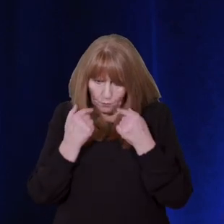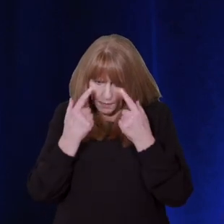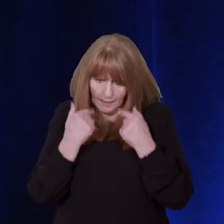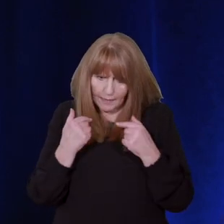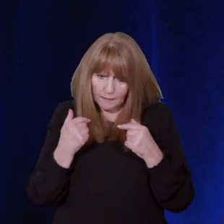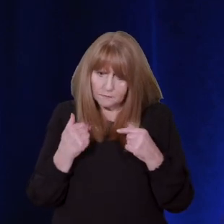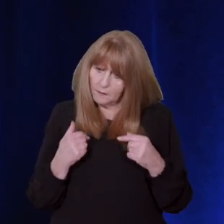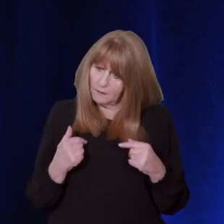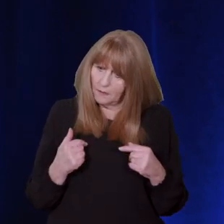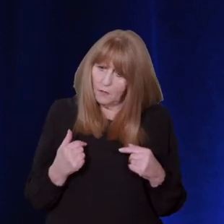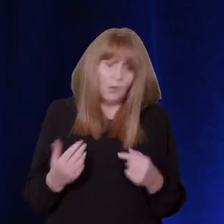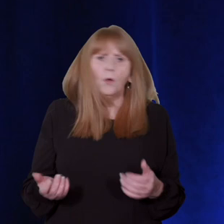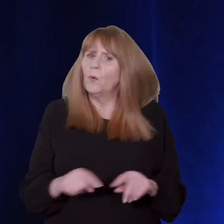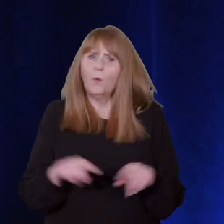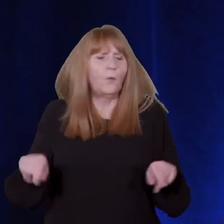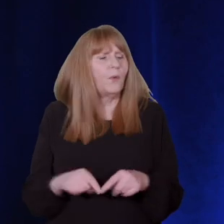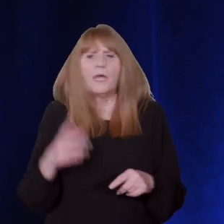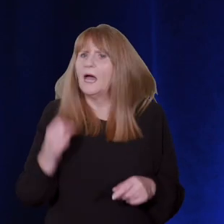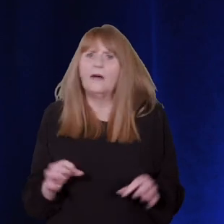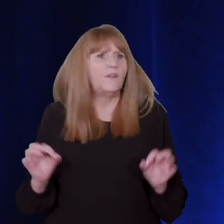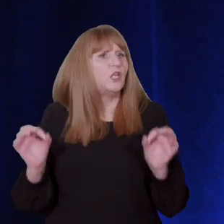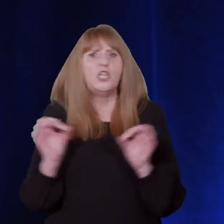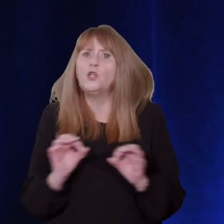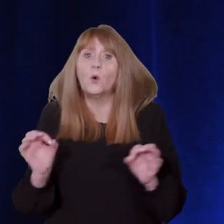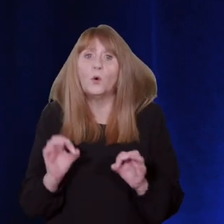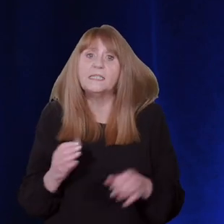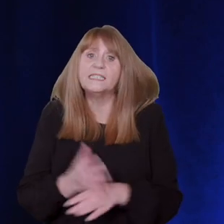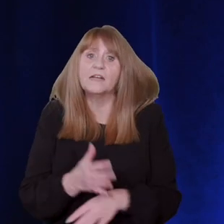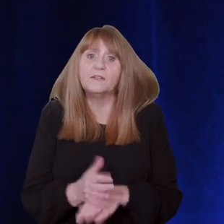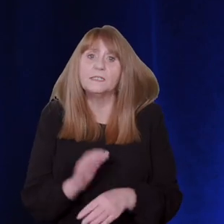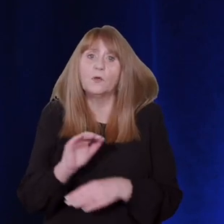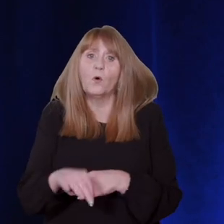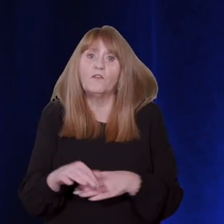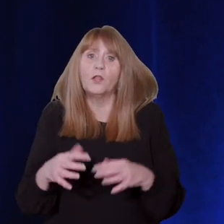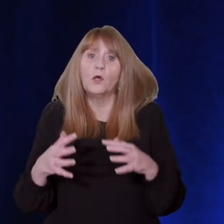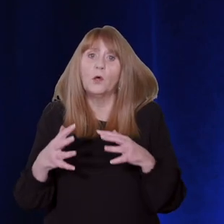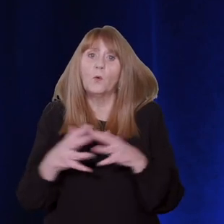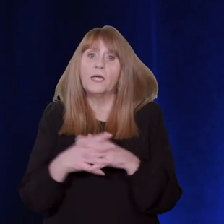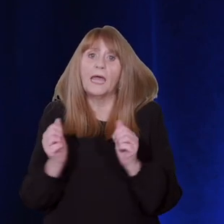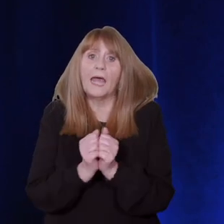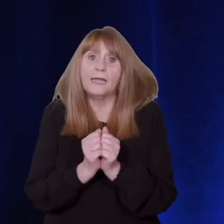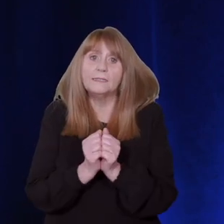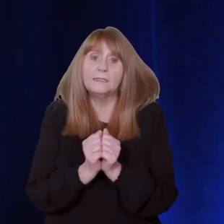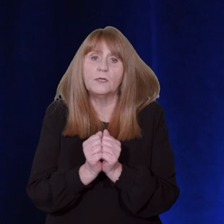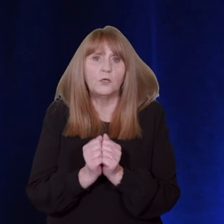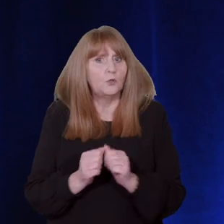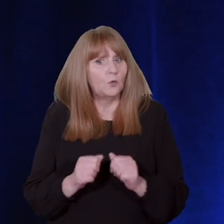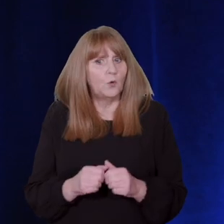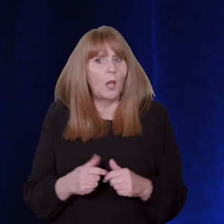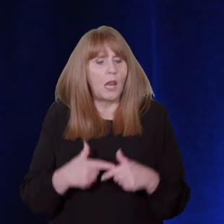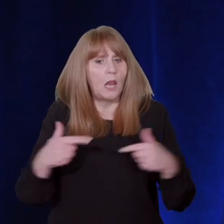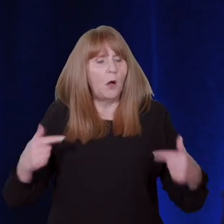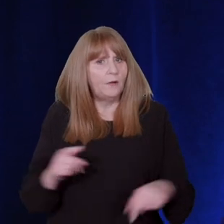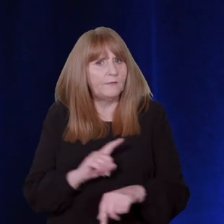page said, we have no services over the weekend, so therefore we find all the people on the Monday morning,